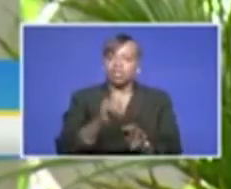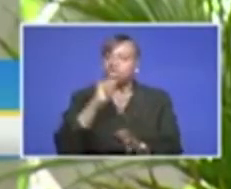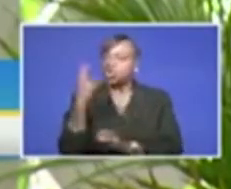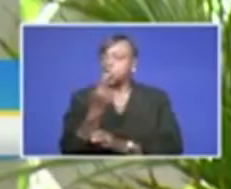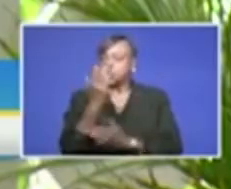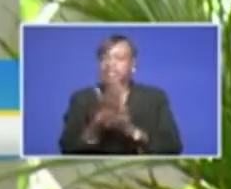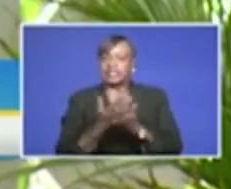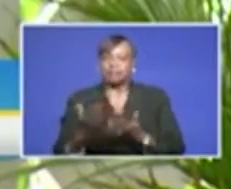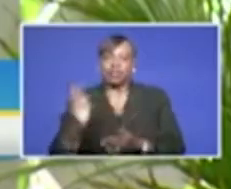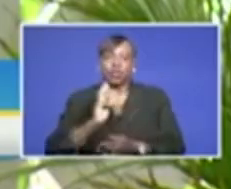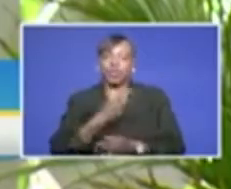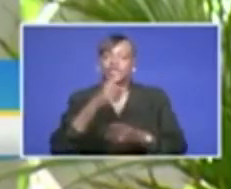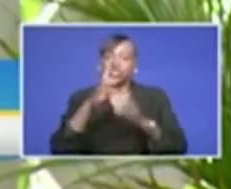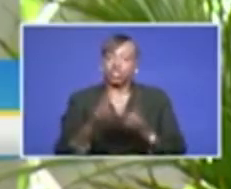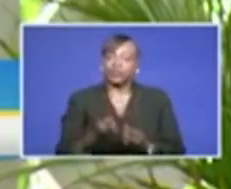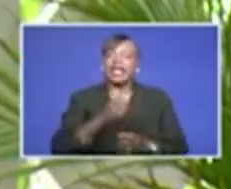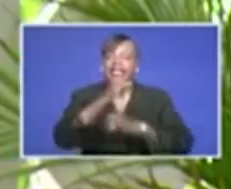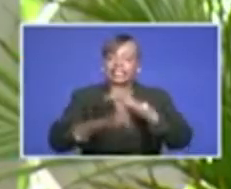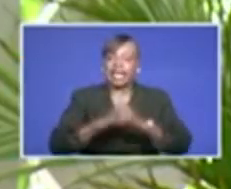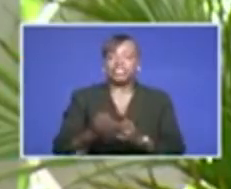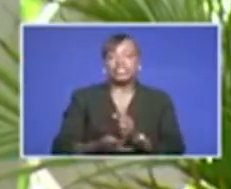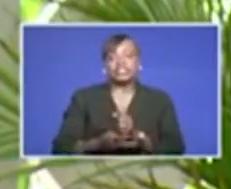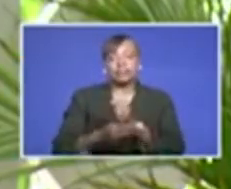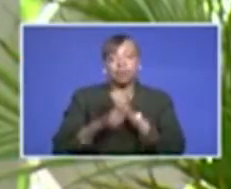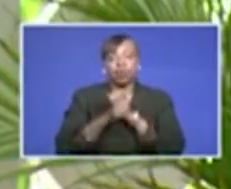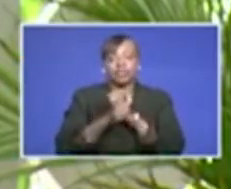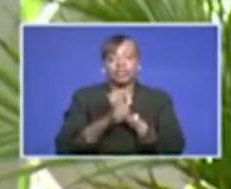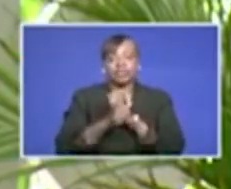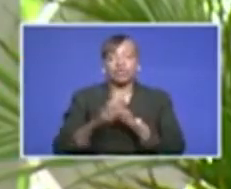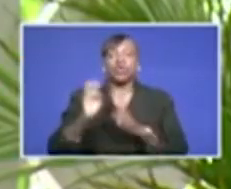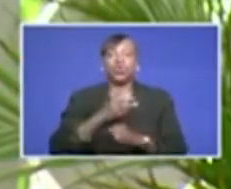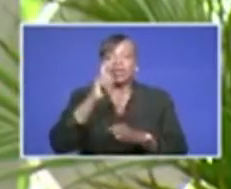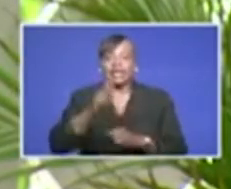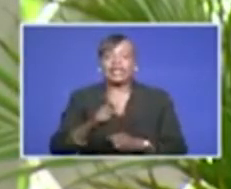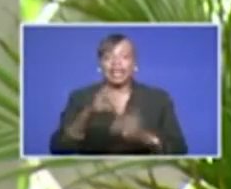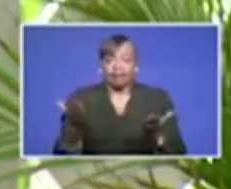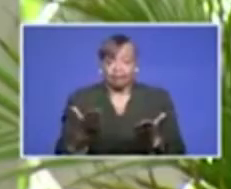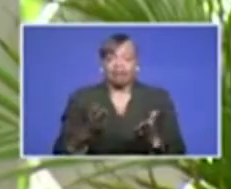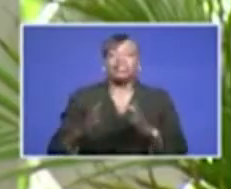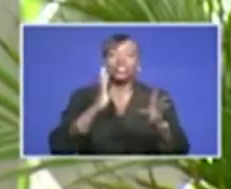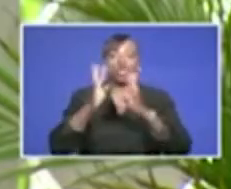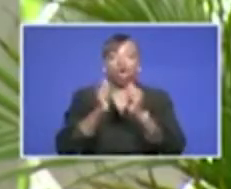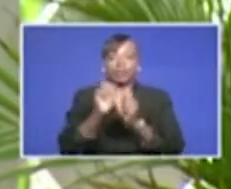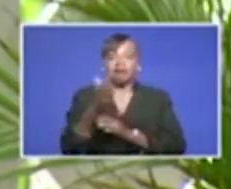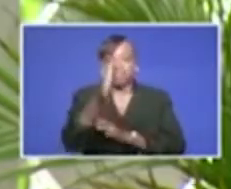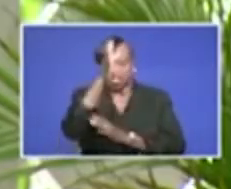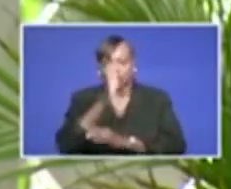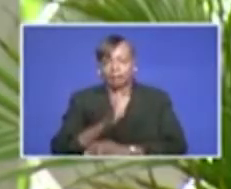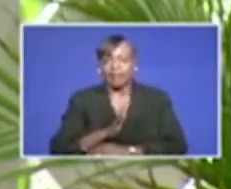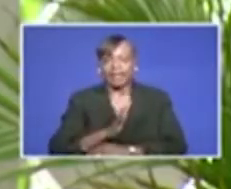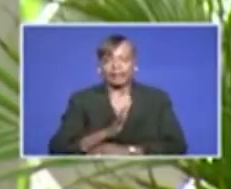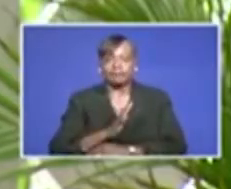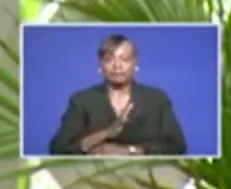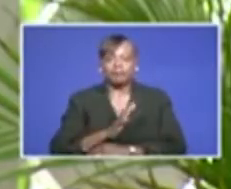do, with international support and hear from NASA. We need to go and talk to the fishermen, to the people who have lived